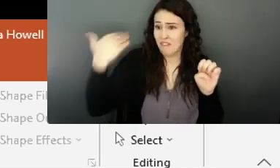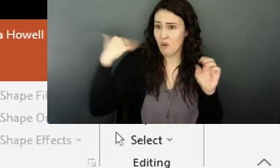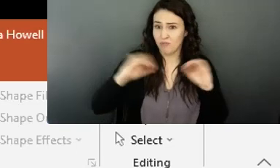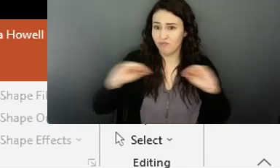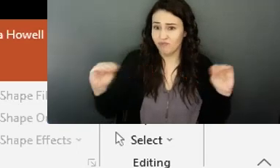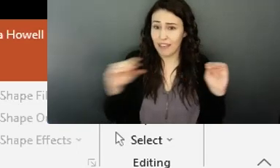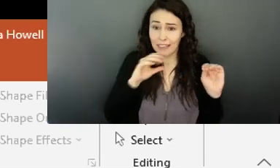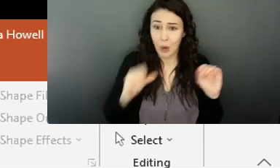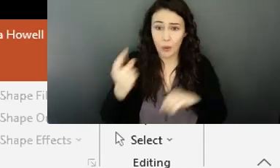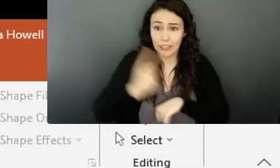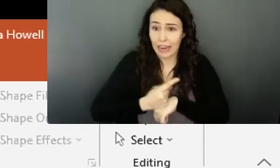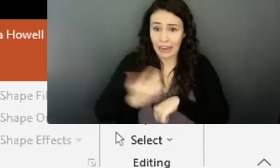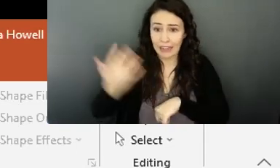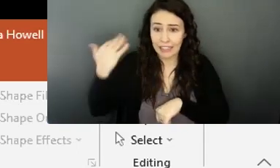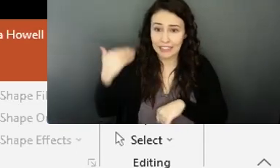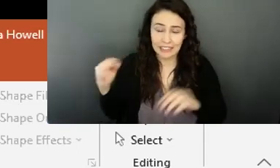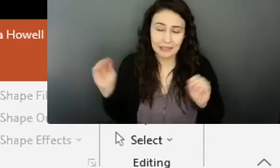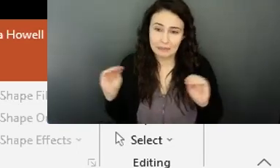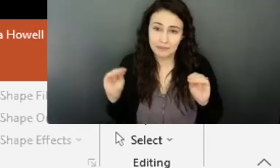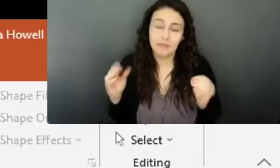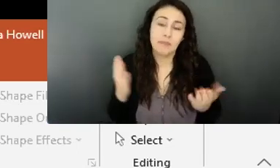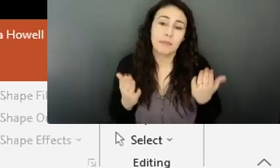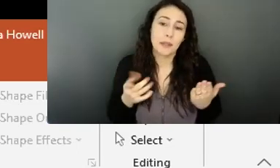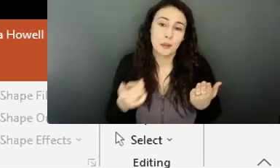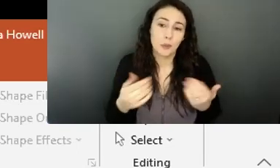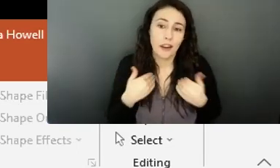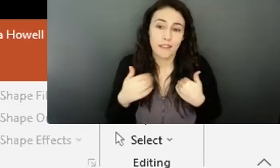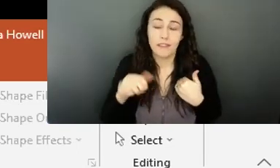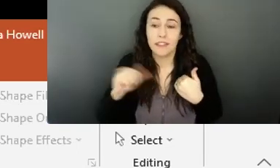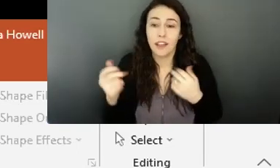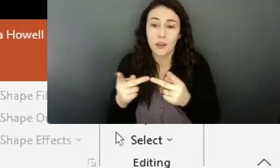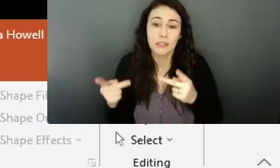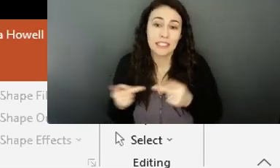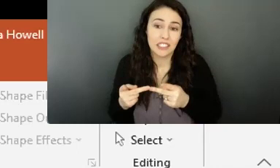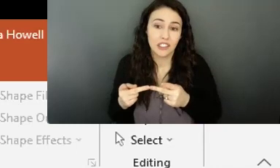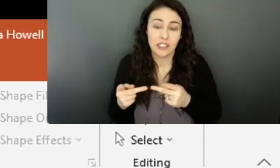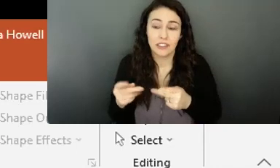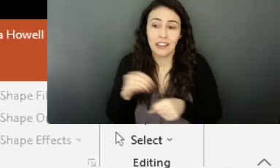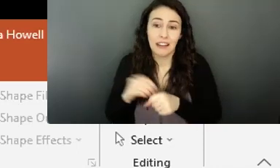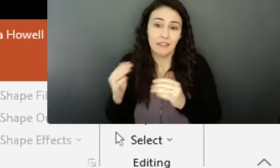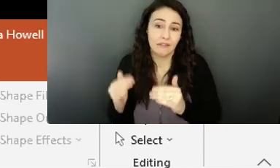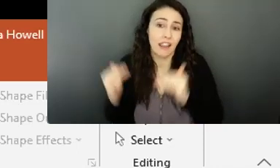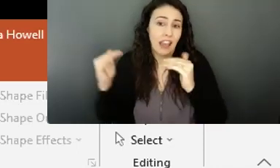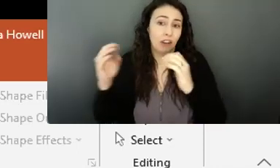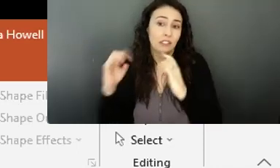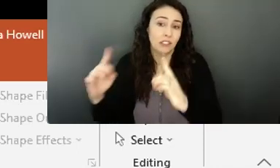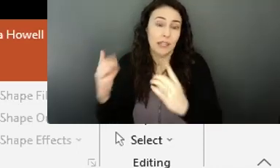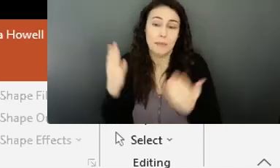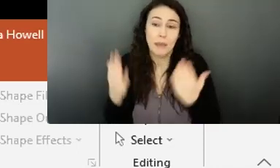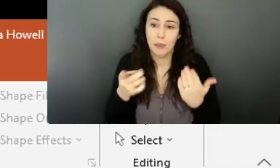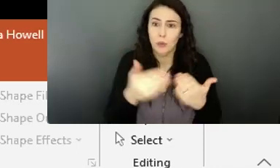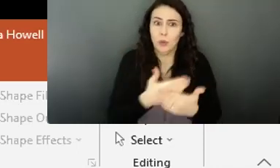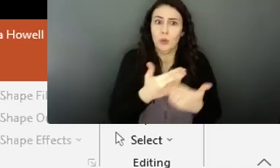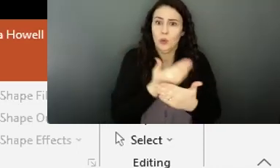days. Perhaps you have another position in higher education. You might be new to assessment. You might